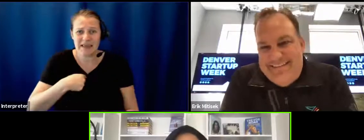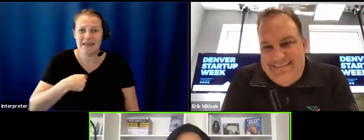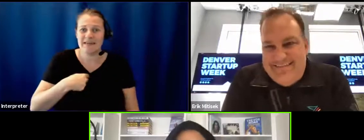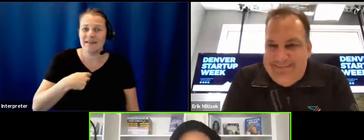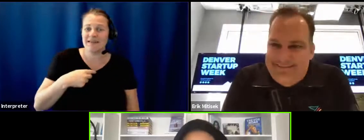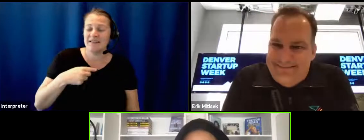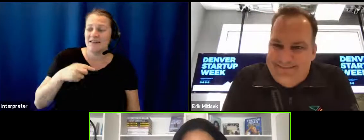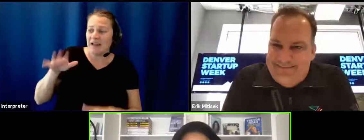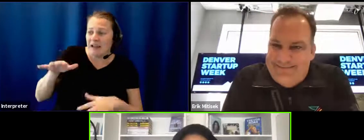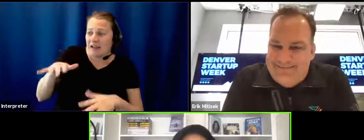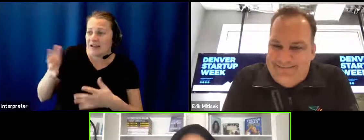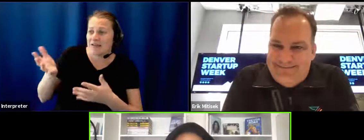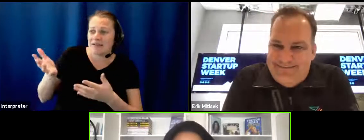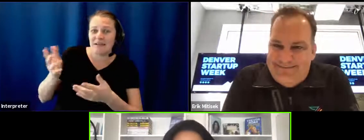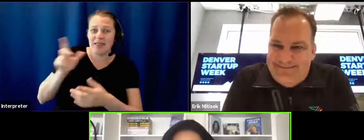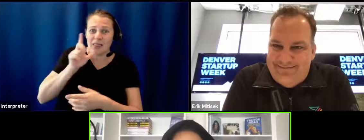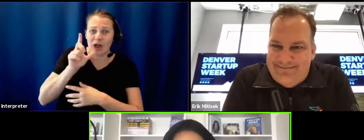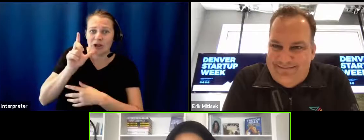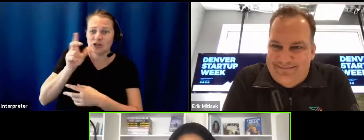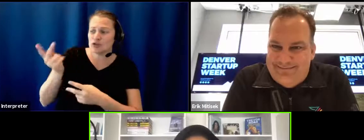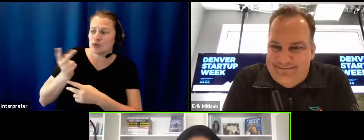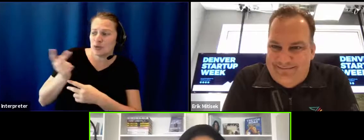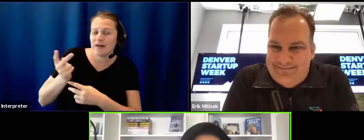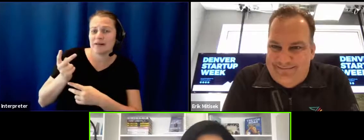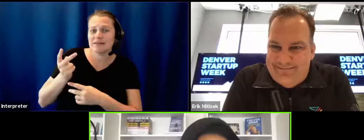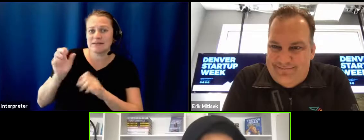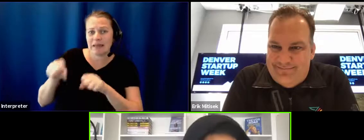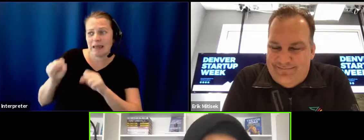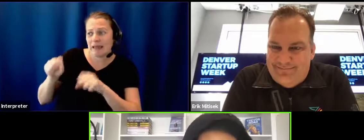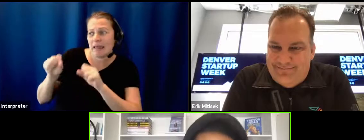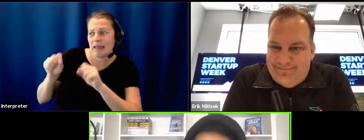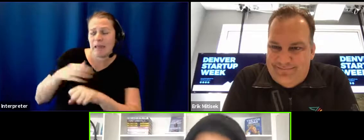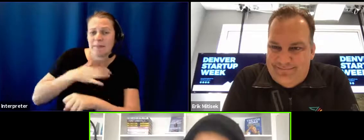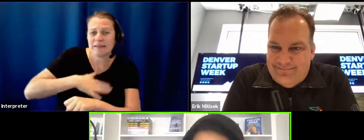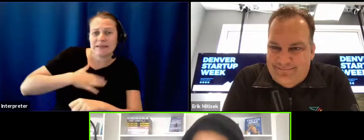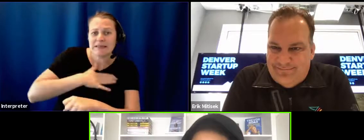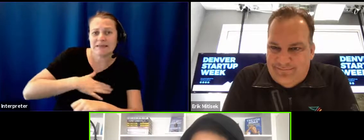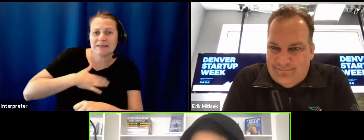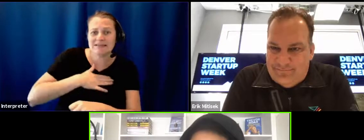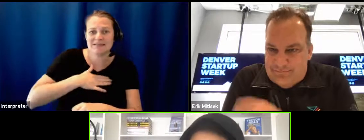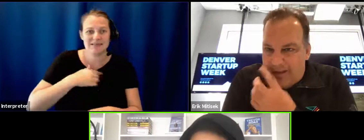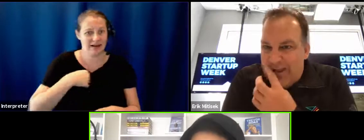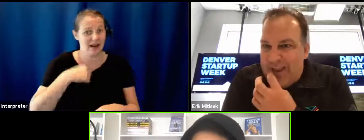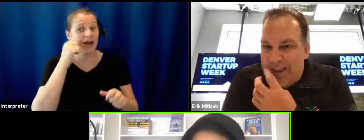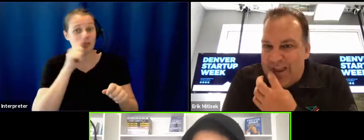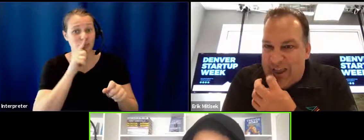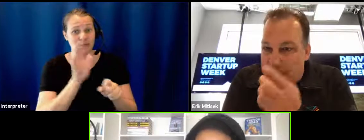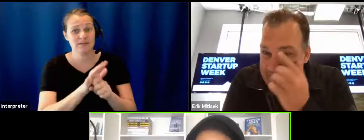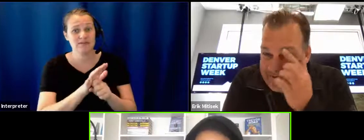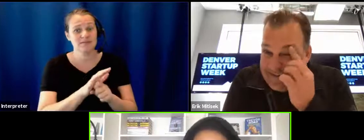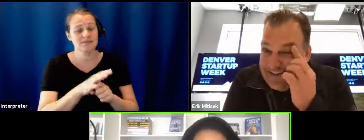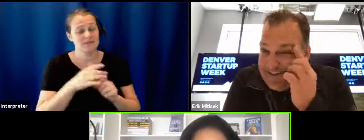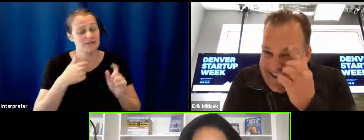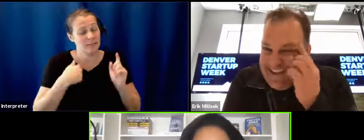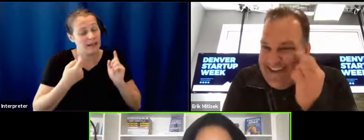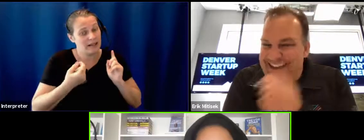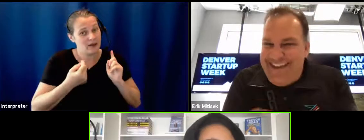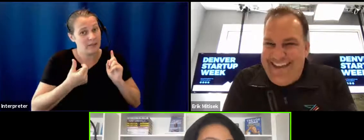Can I take you out to lunch? Can I do this? Can I do that? And I promise you, again, petty, Tom Petty over